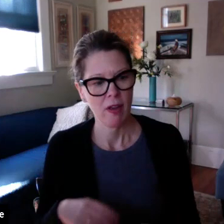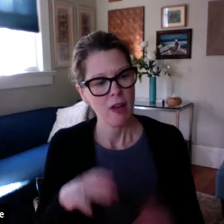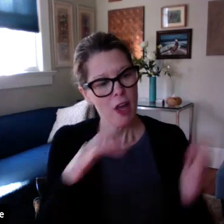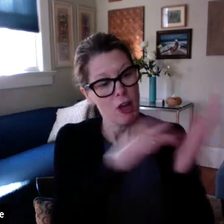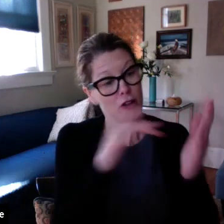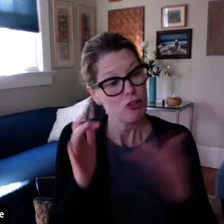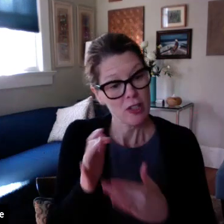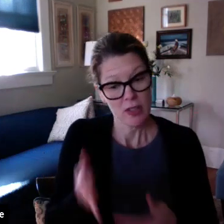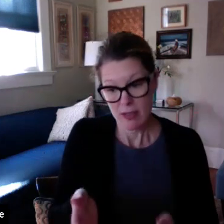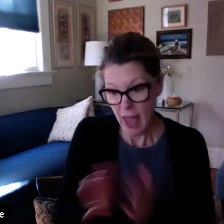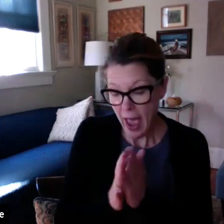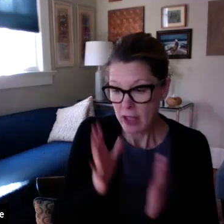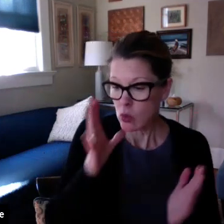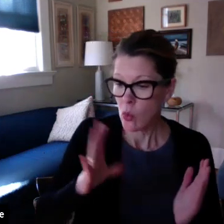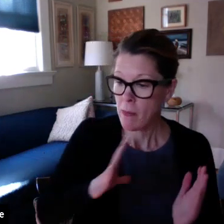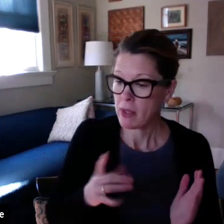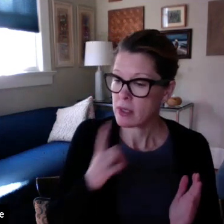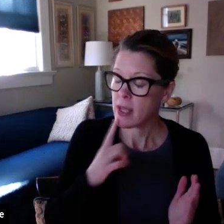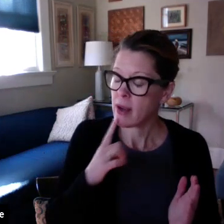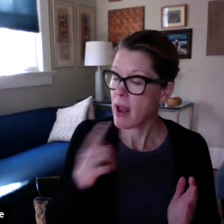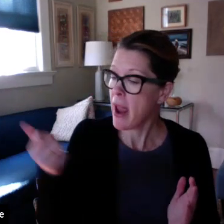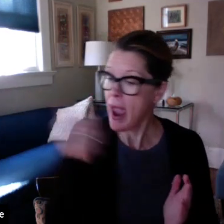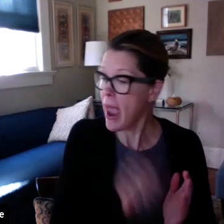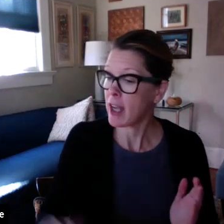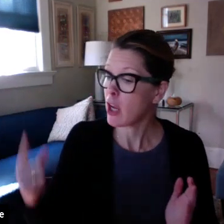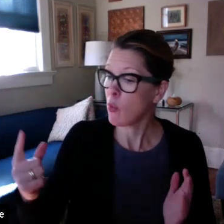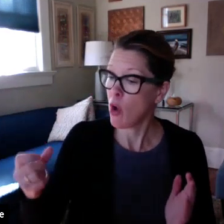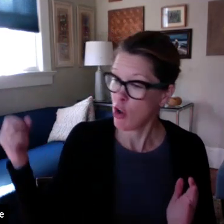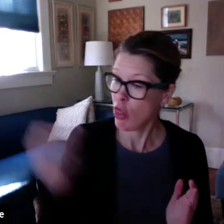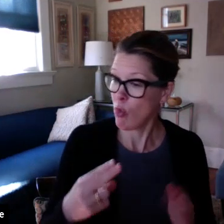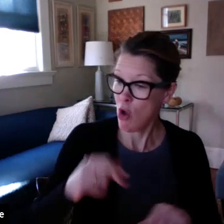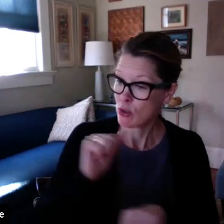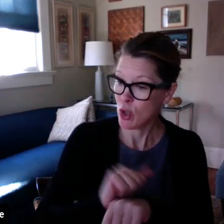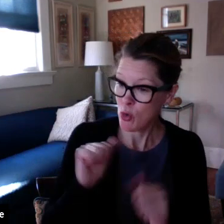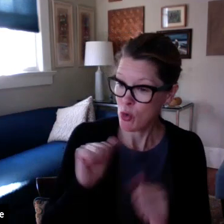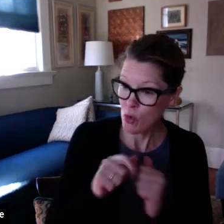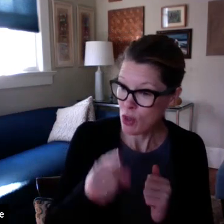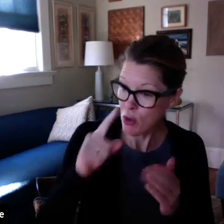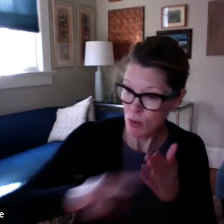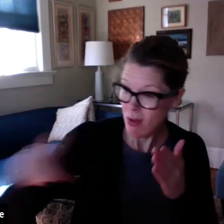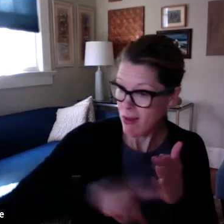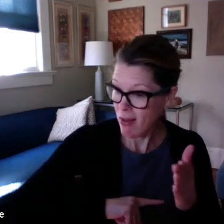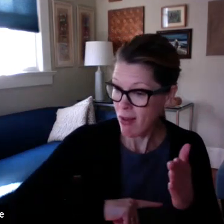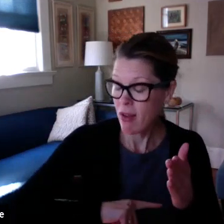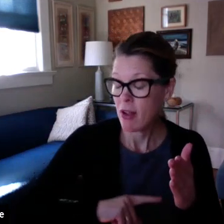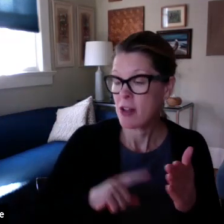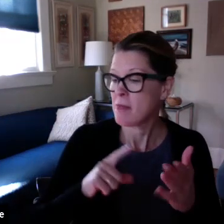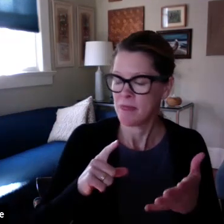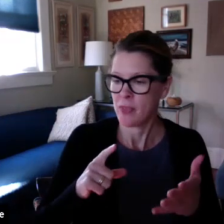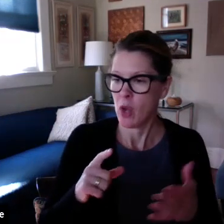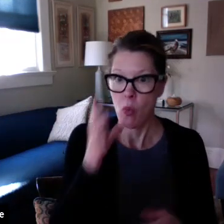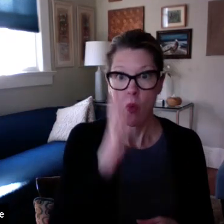She said, "No one, sir." And Jesus said, "Neither do I condemn you. Go your